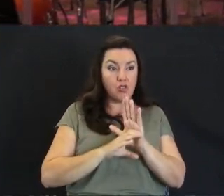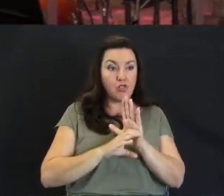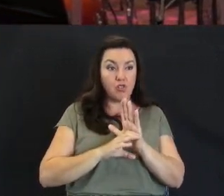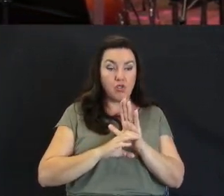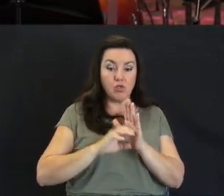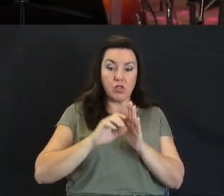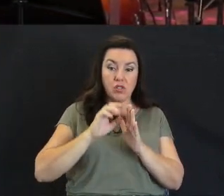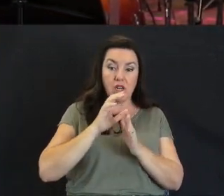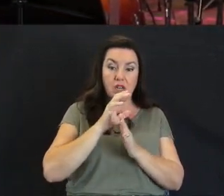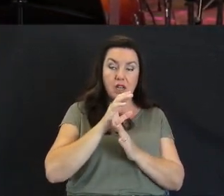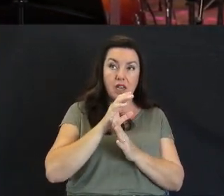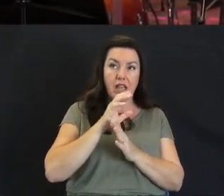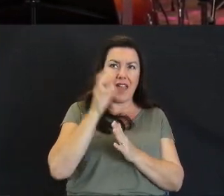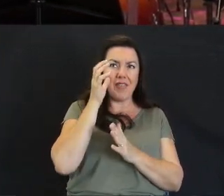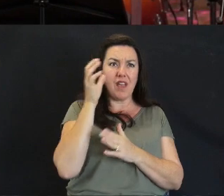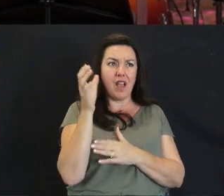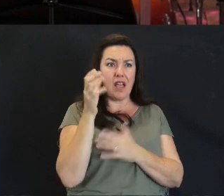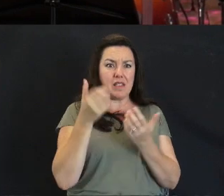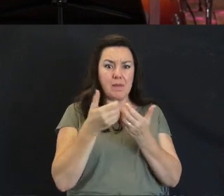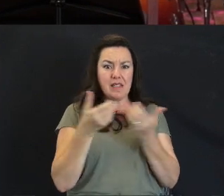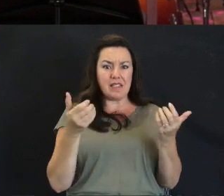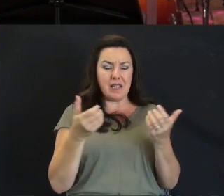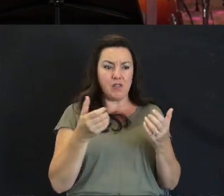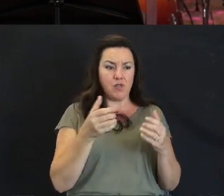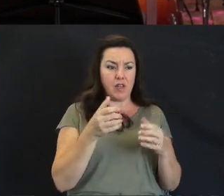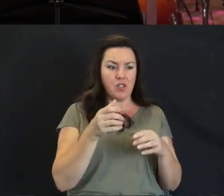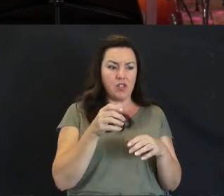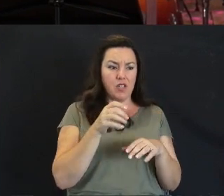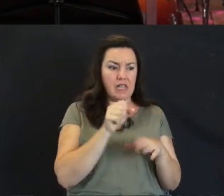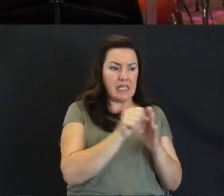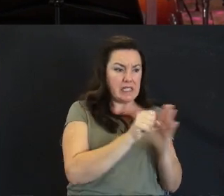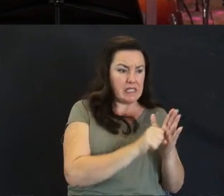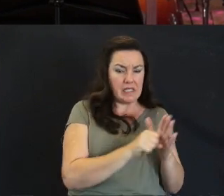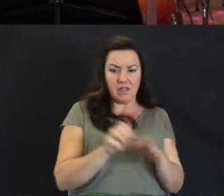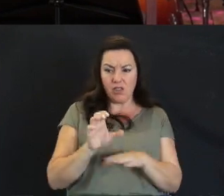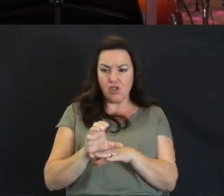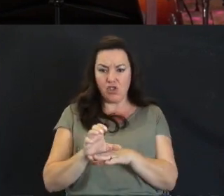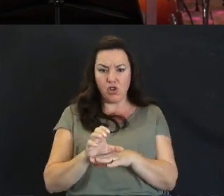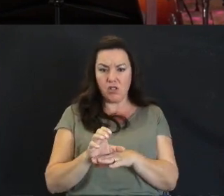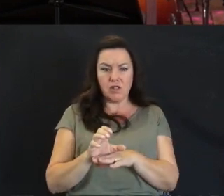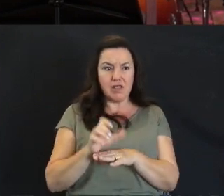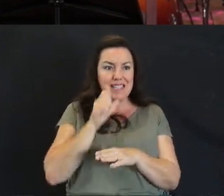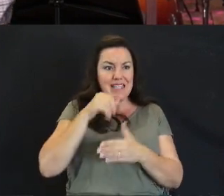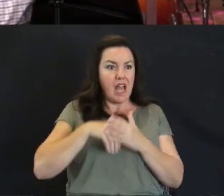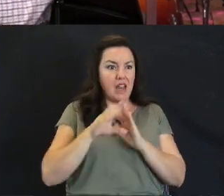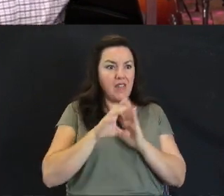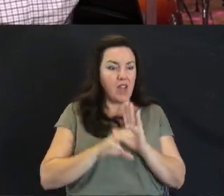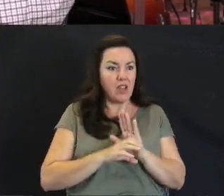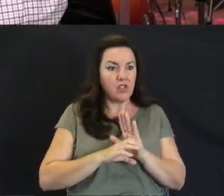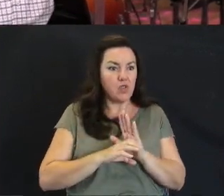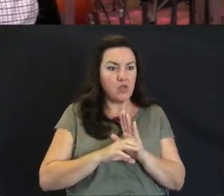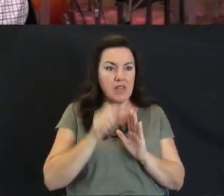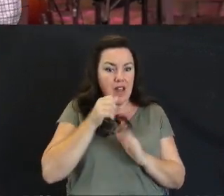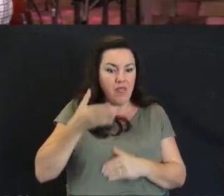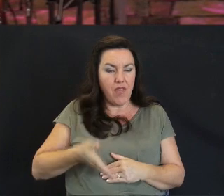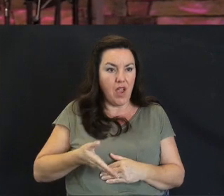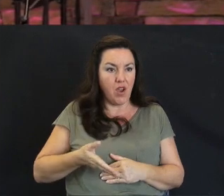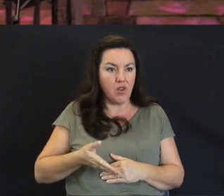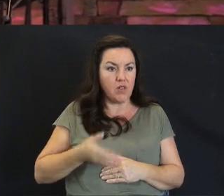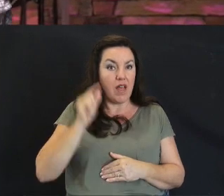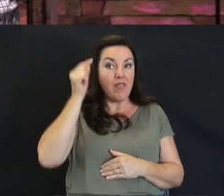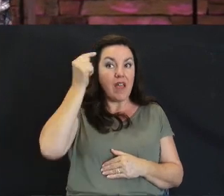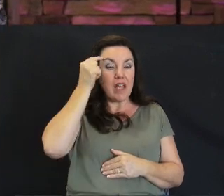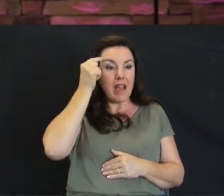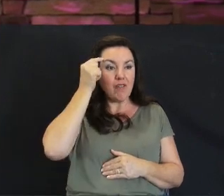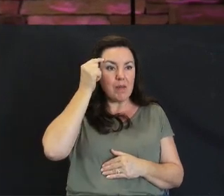concept of separation of church estate Is not in the constitution The government that they established